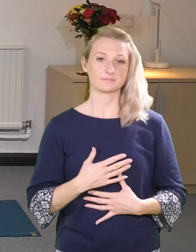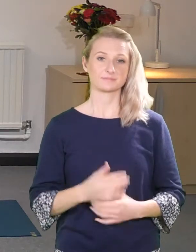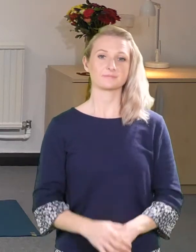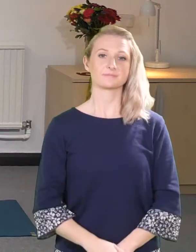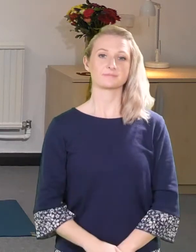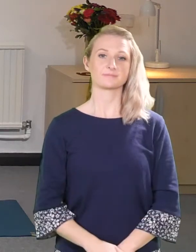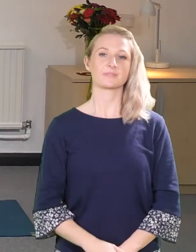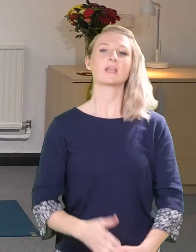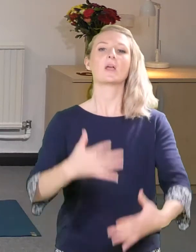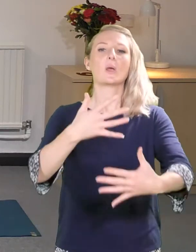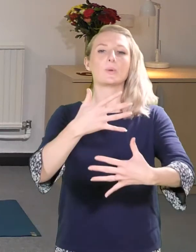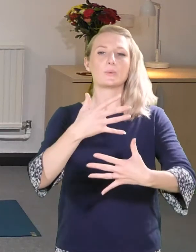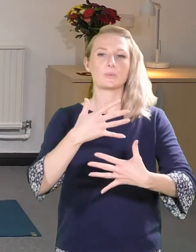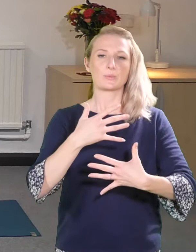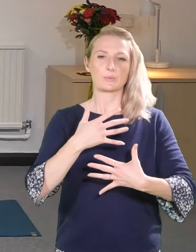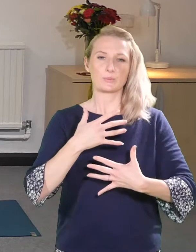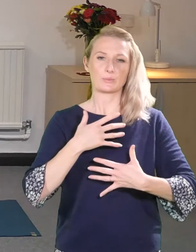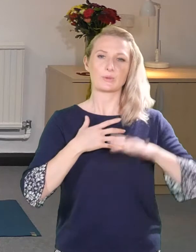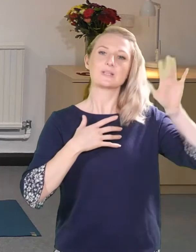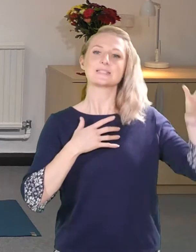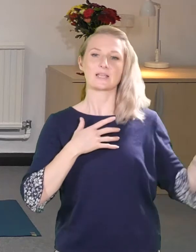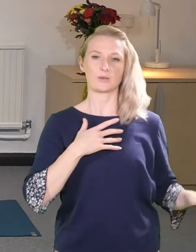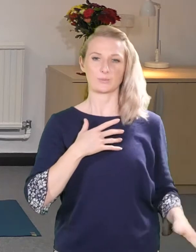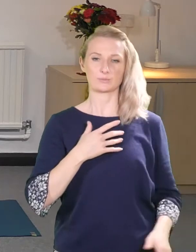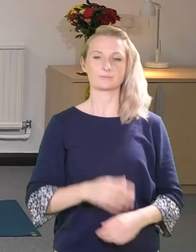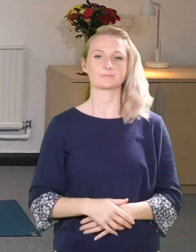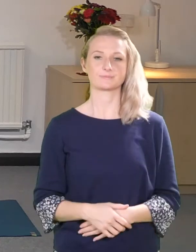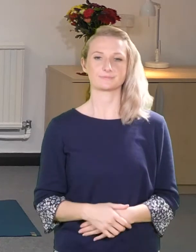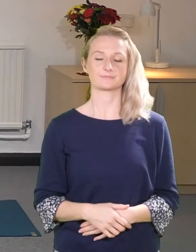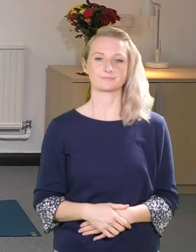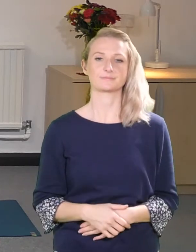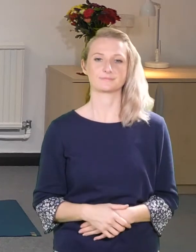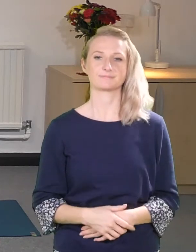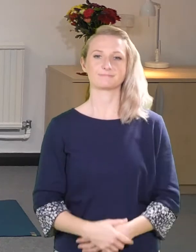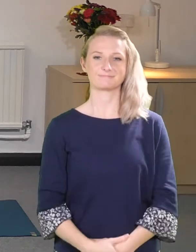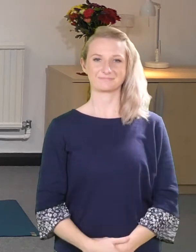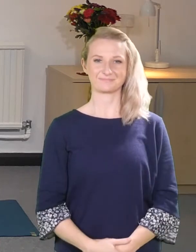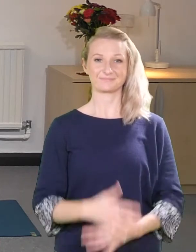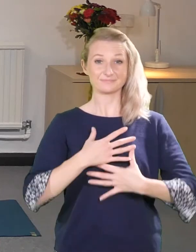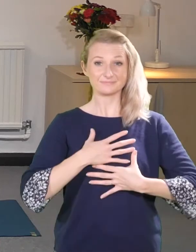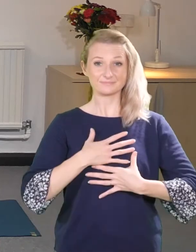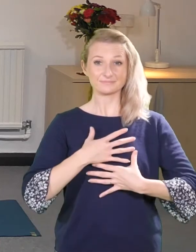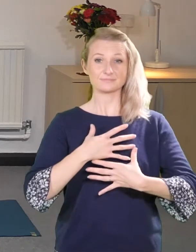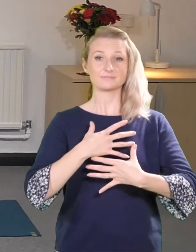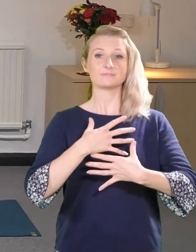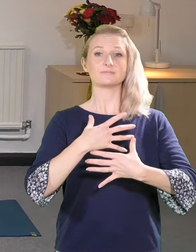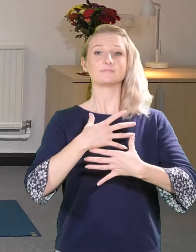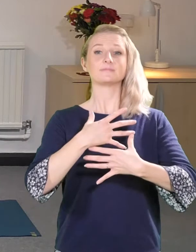And then exhale, take the right arm down to the floor. Take one breath here.